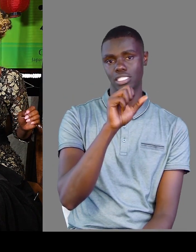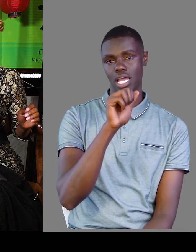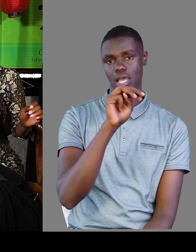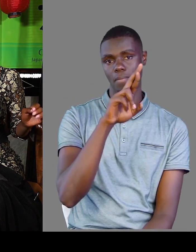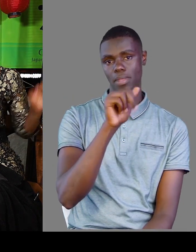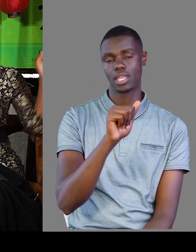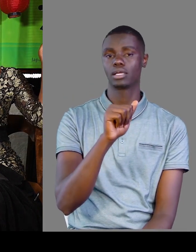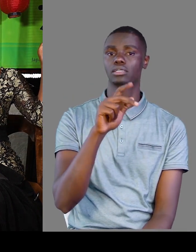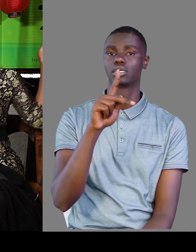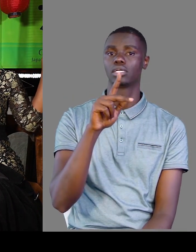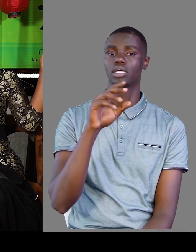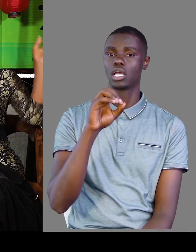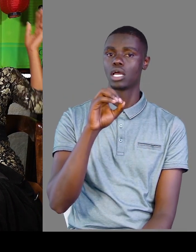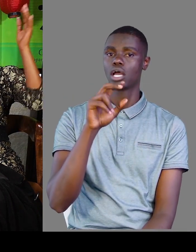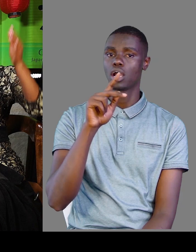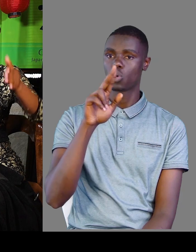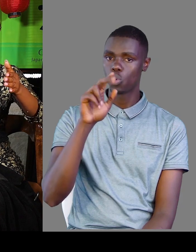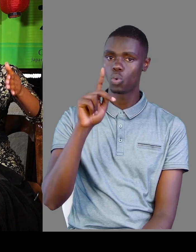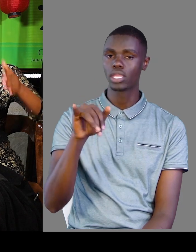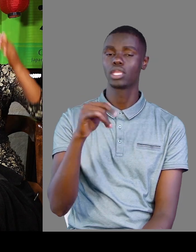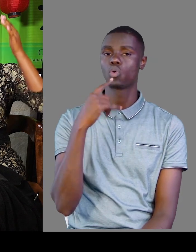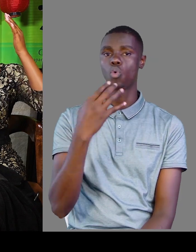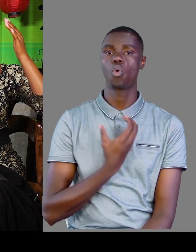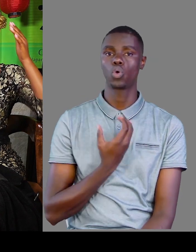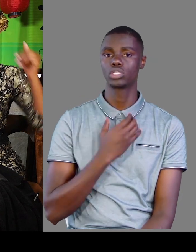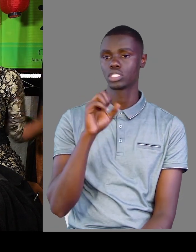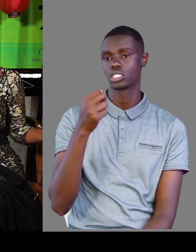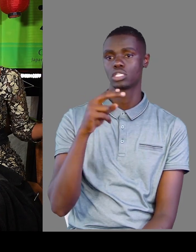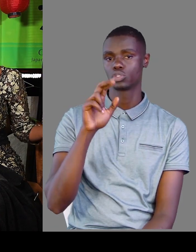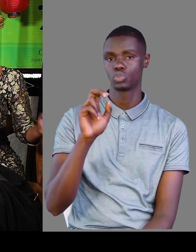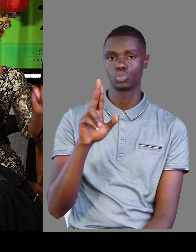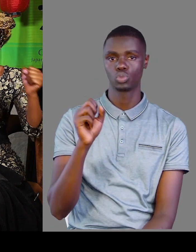been an amazing time. My name is Candy K, Simply K, or you can call